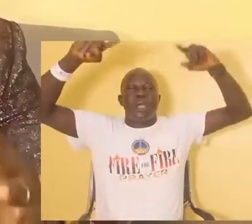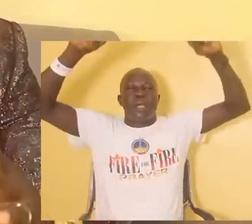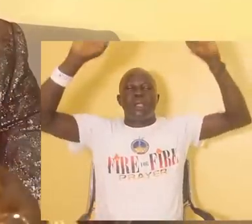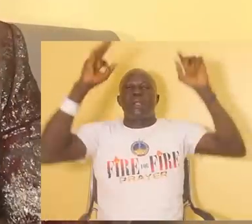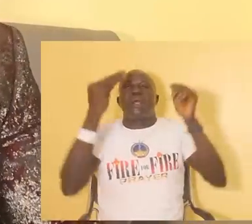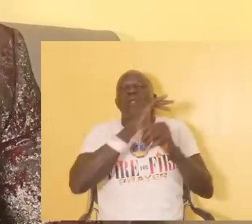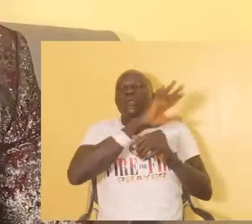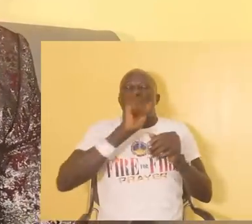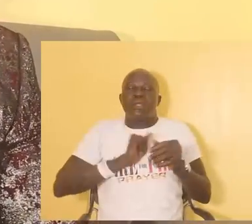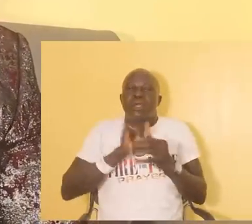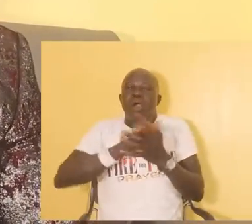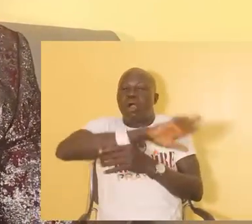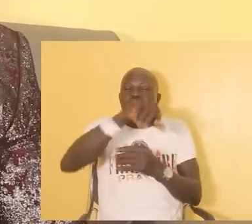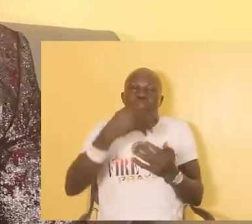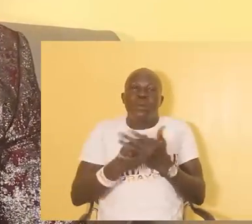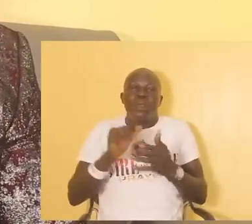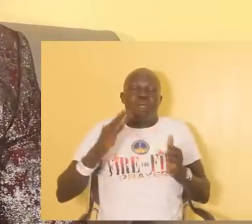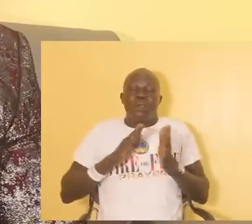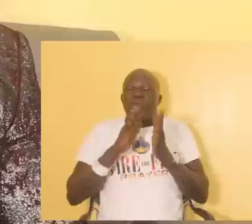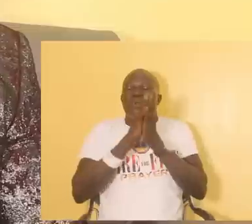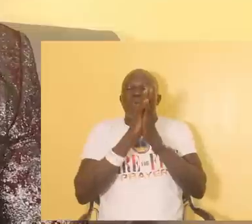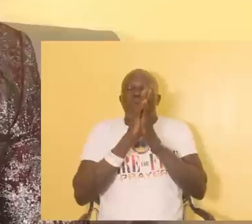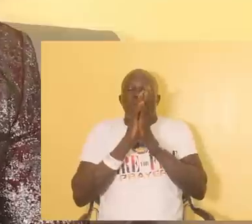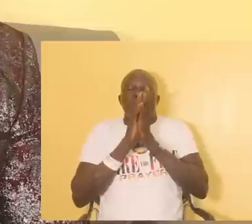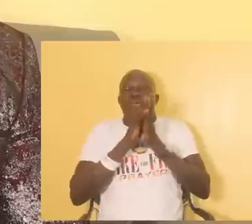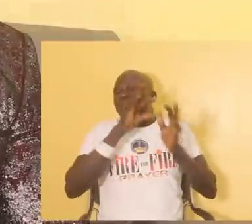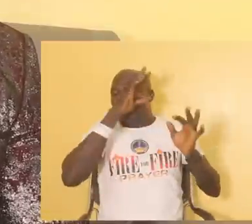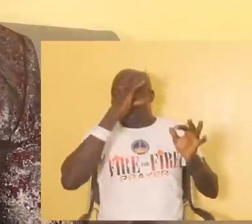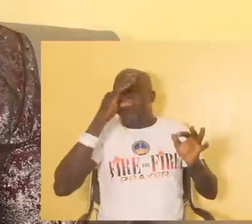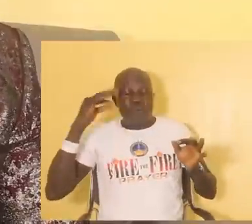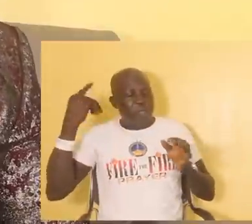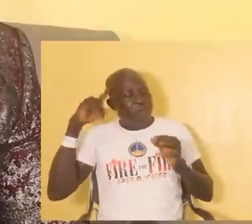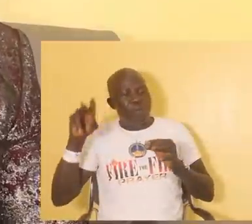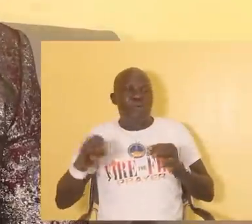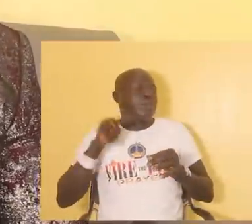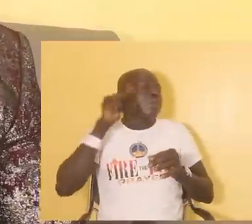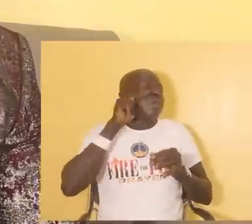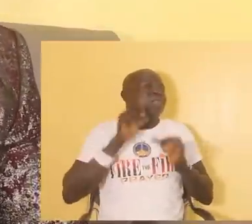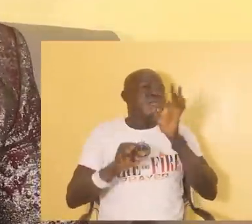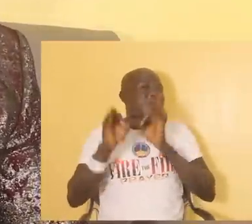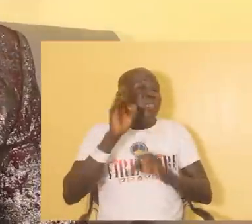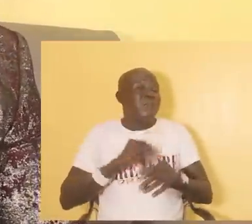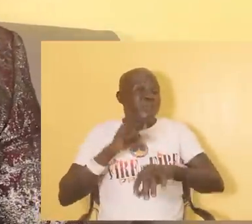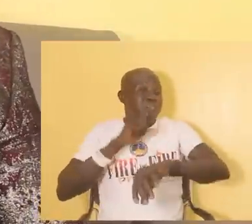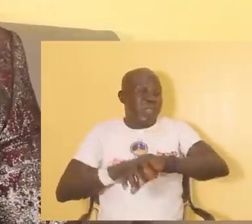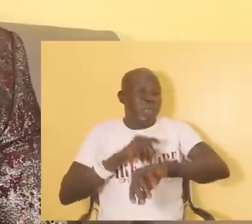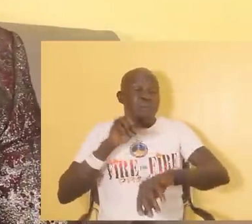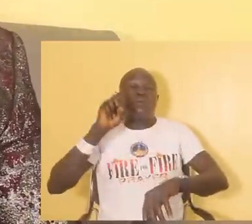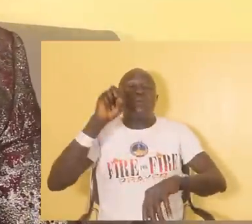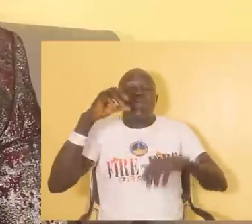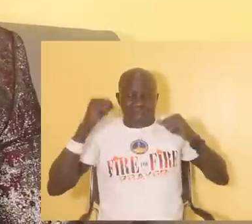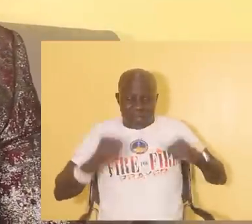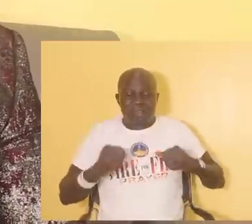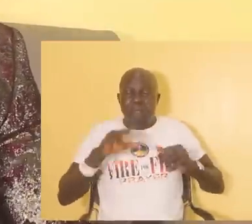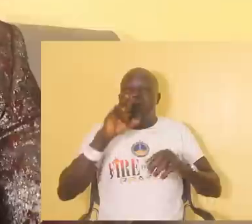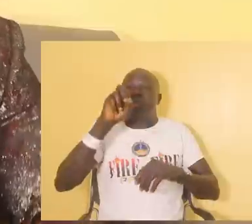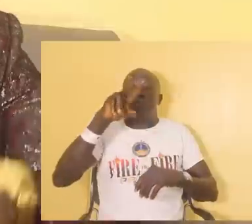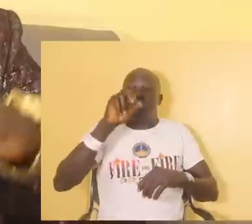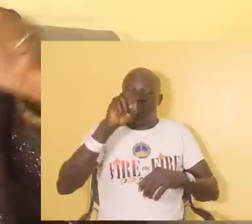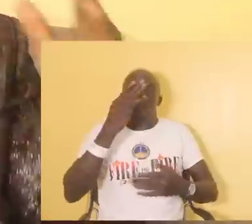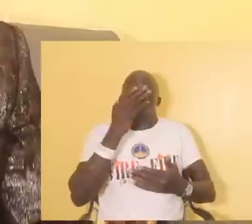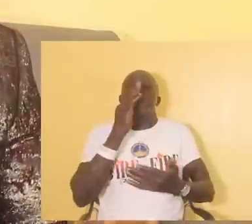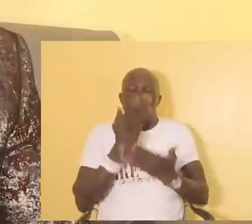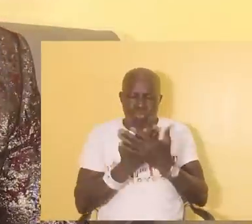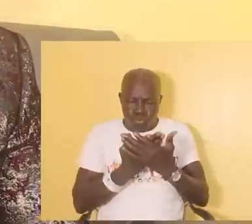bo Olorun pade. That's why now that all of us will fast and pray to Africa. Ije ago mejila ni agbara re gbede. If your strength can stop by 12 noon. Eja